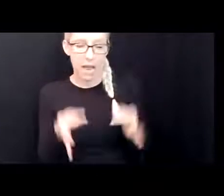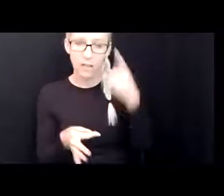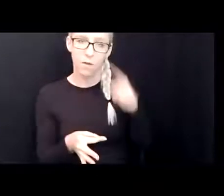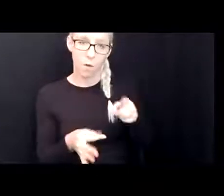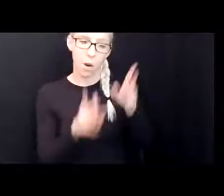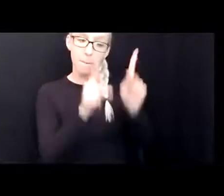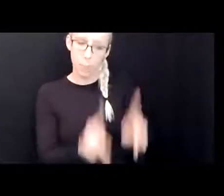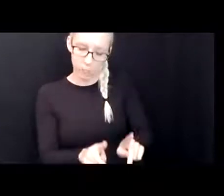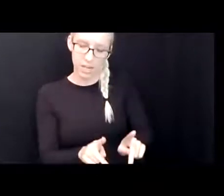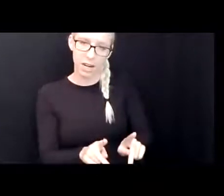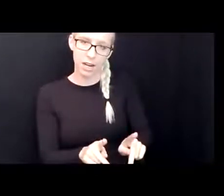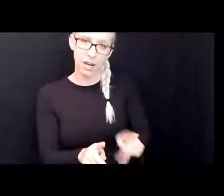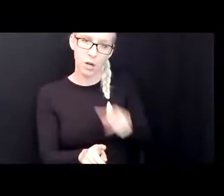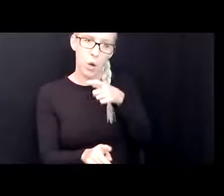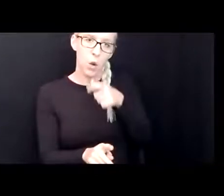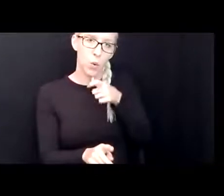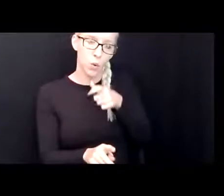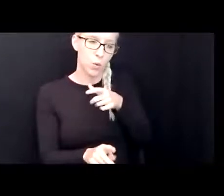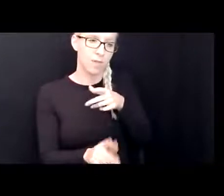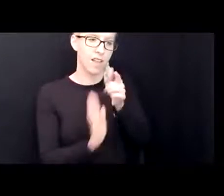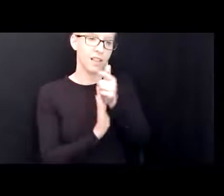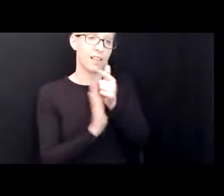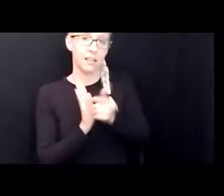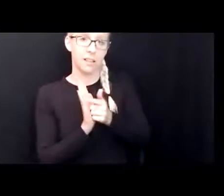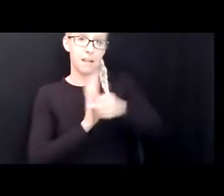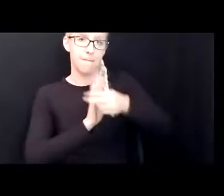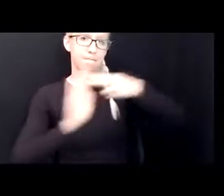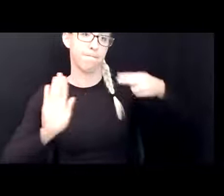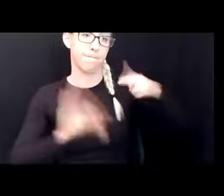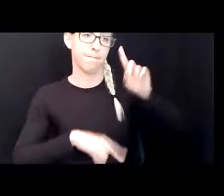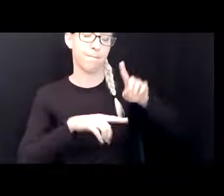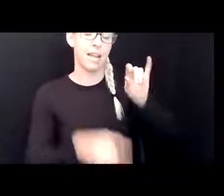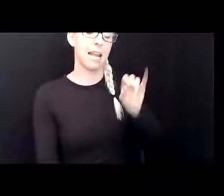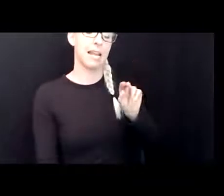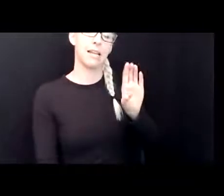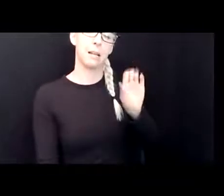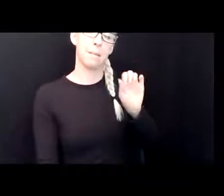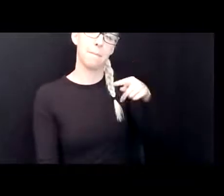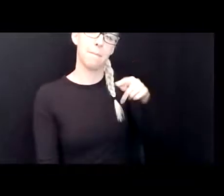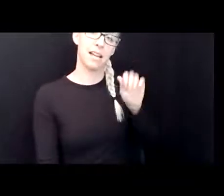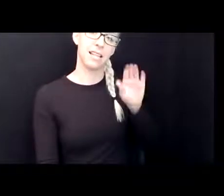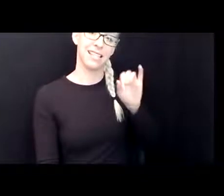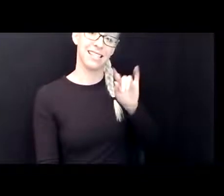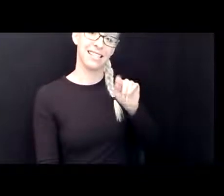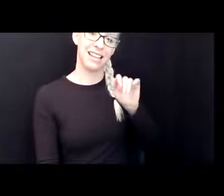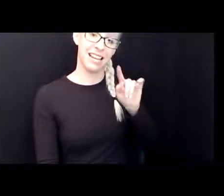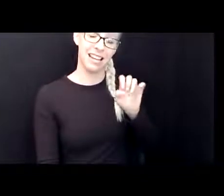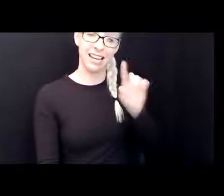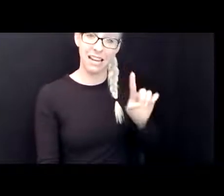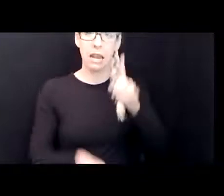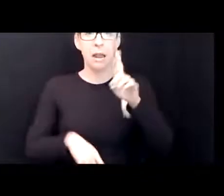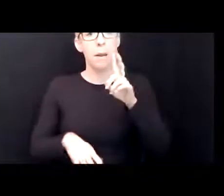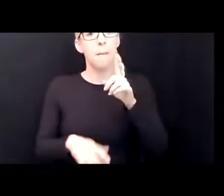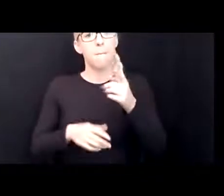else that has been determined to be incapacitated. And that individual basically can't manage their property. They